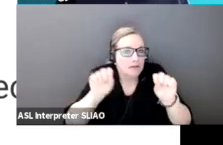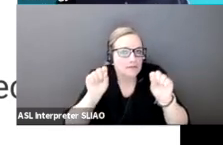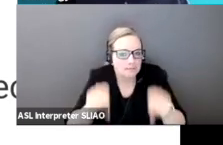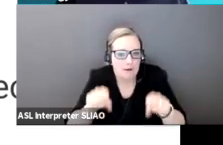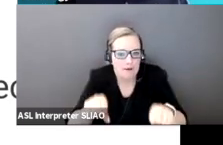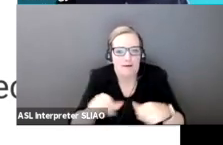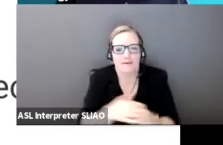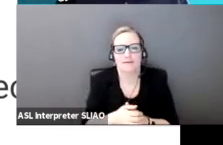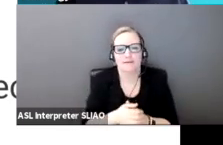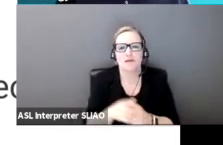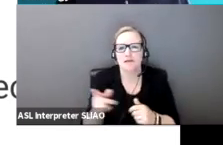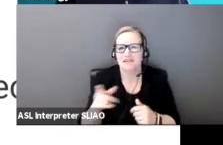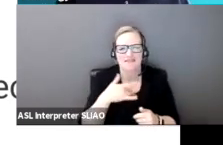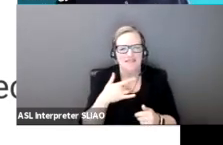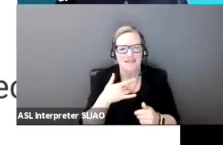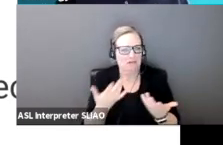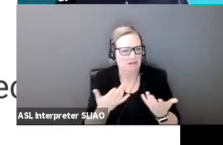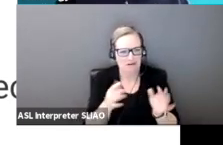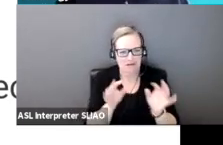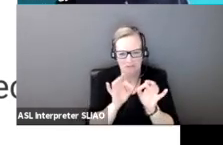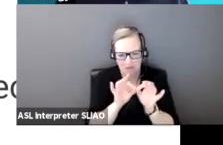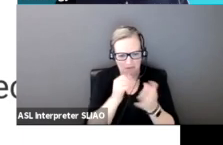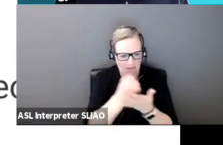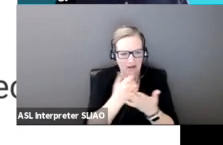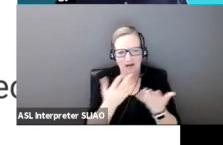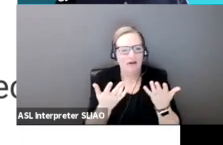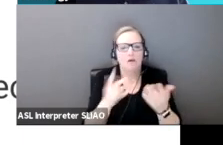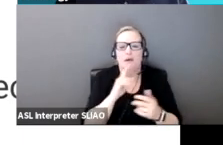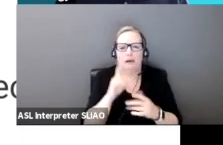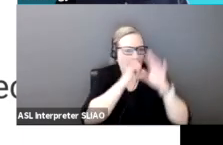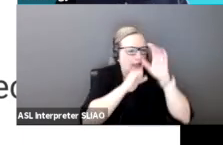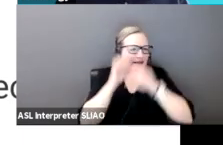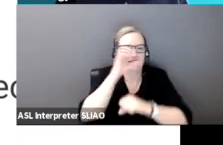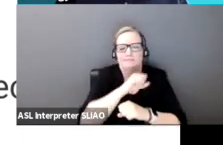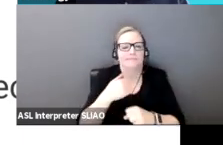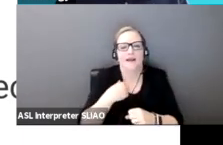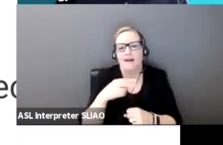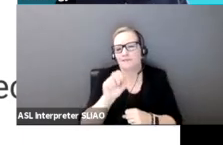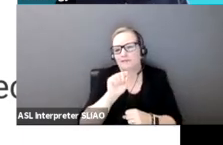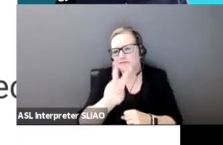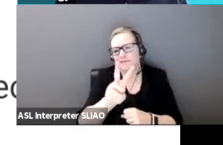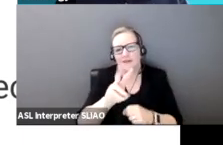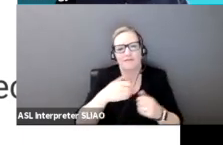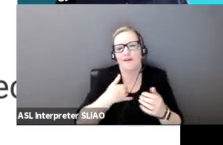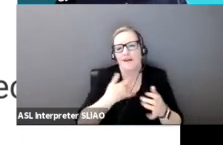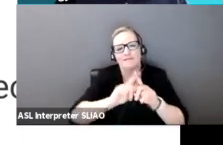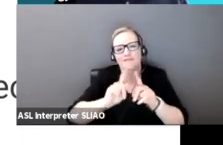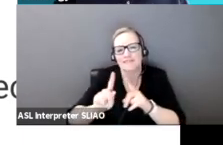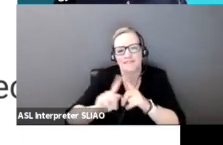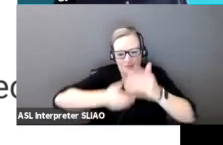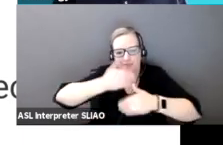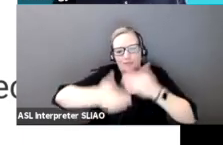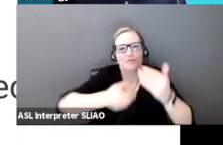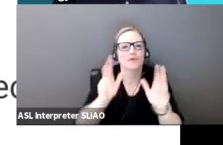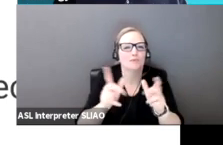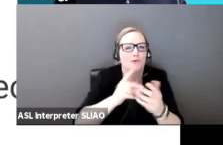can help you value patents, as well as intellectual frameworks that you can walk through for that.